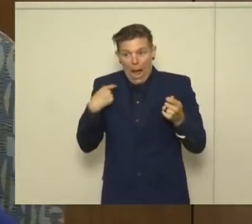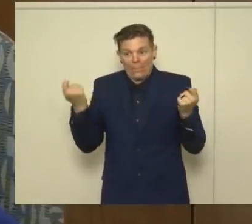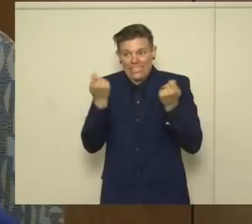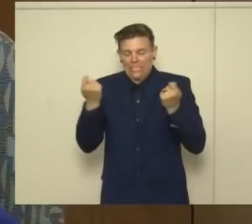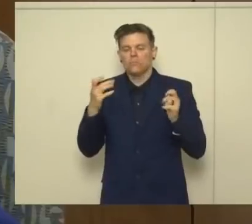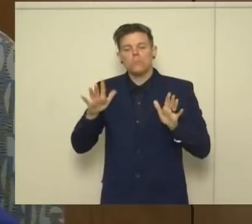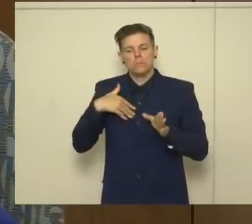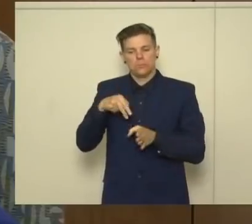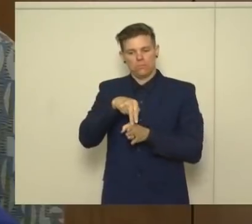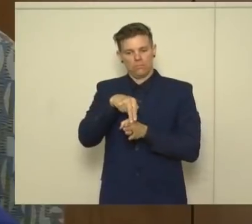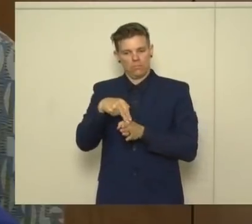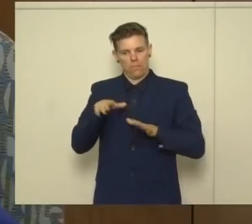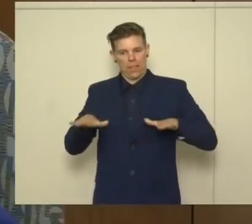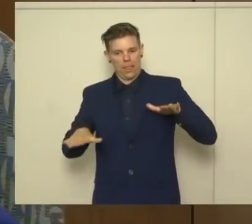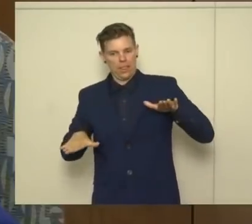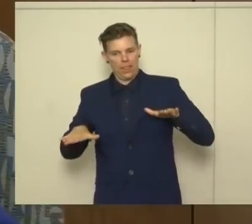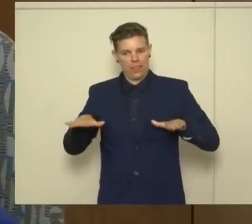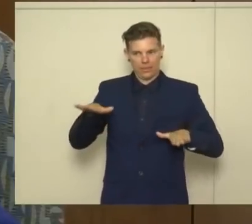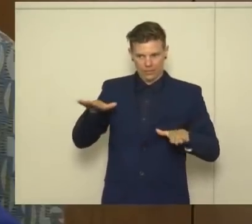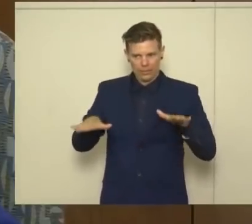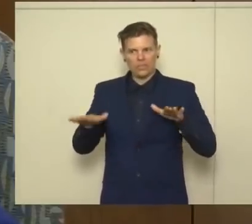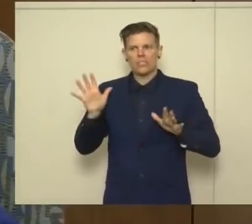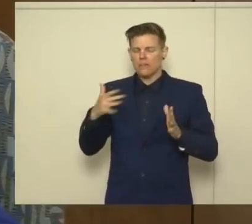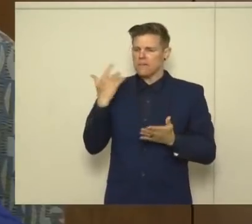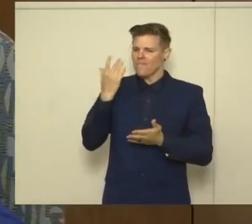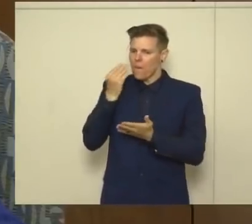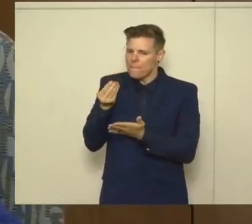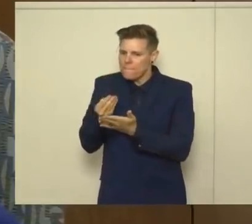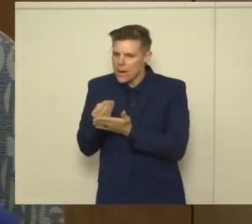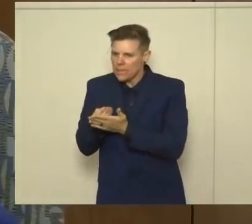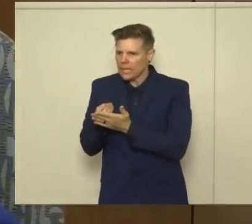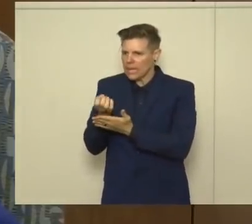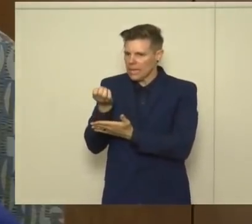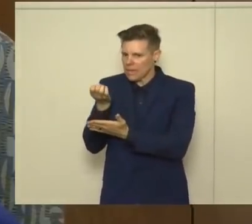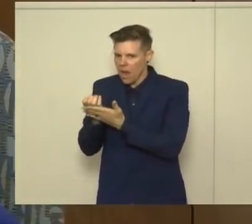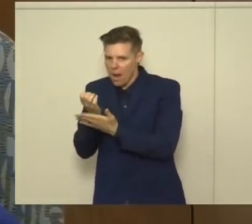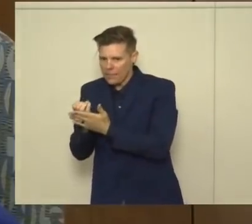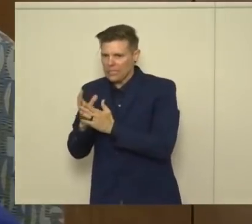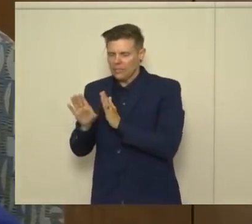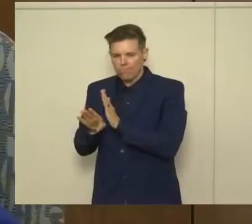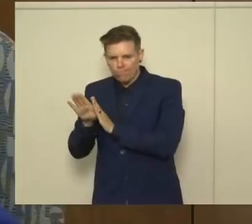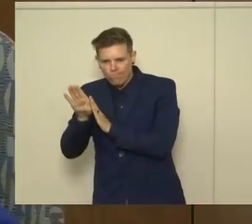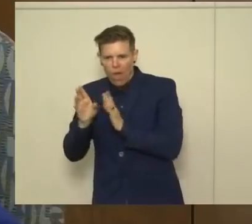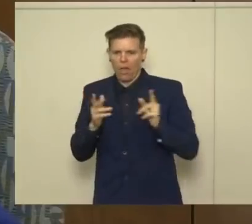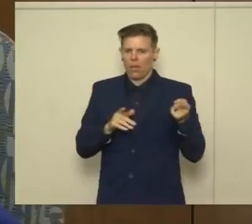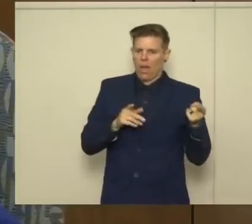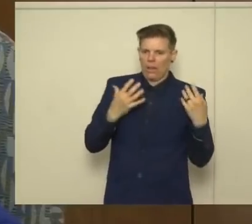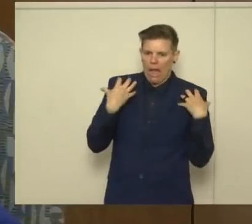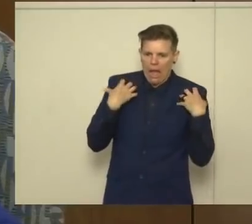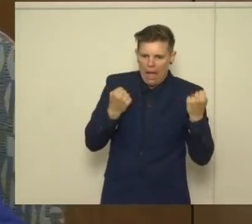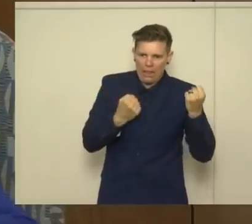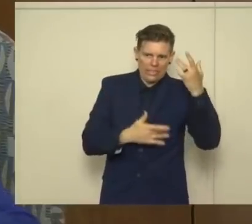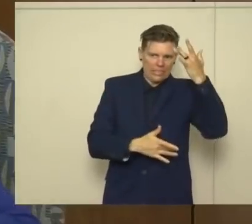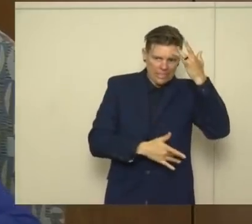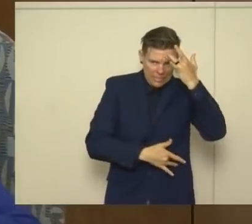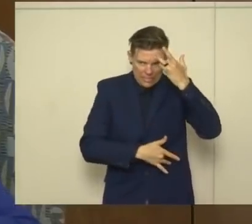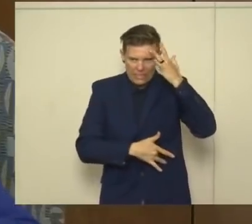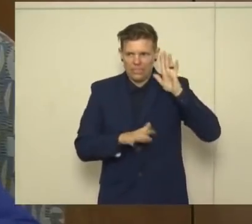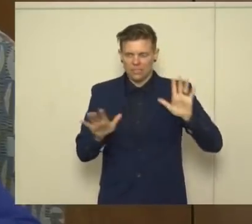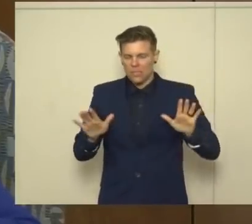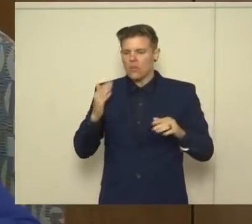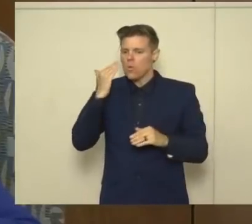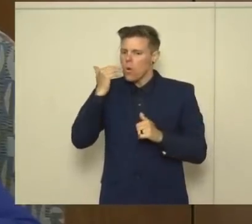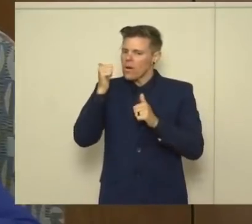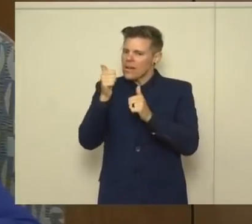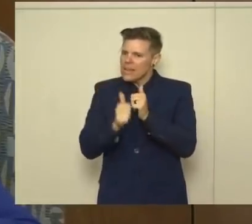issues related to the pandemic. Every country, this country is not excluded, is challenged by the fact that there was not a